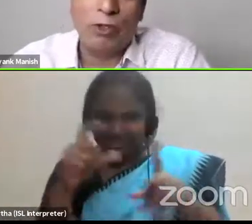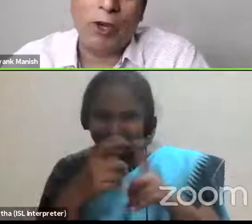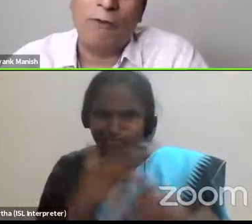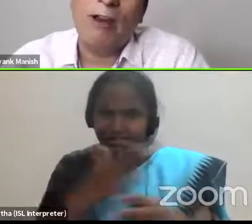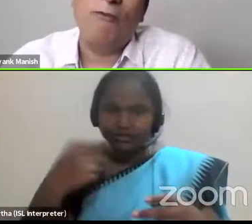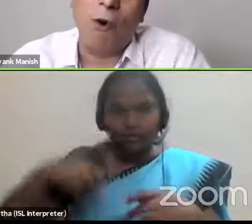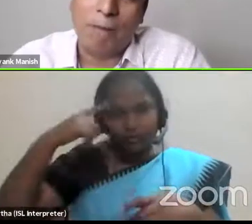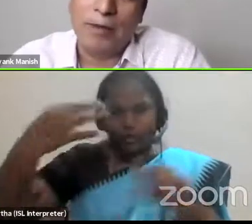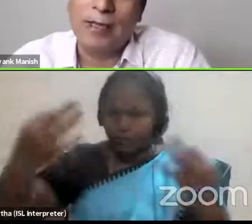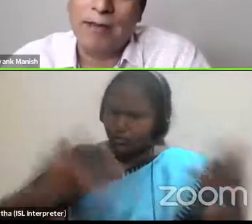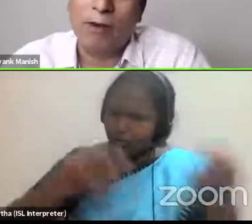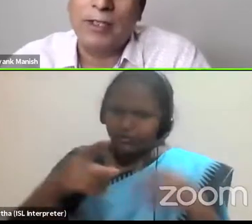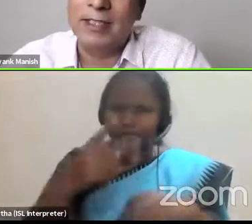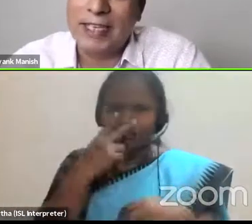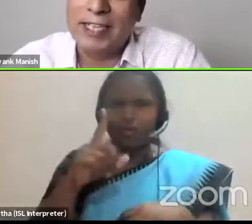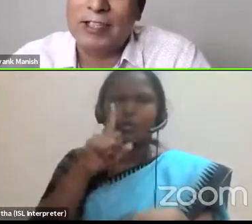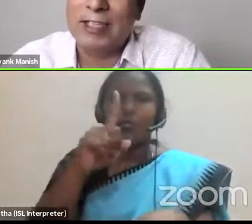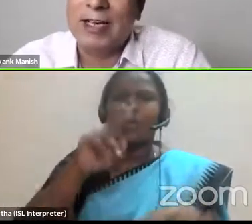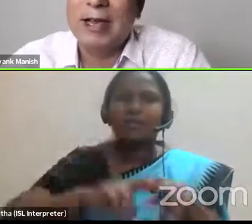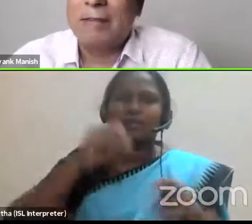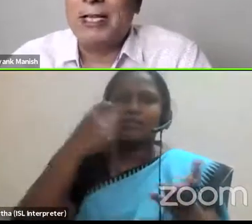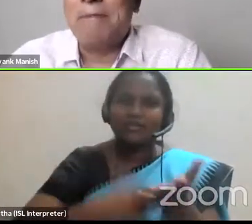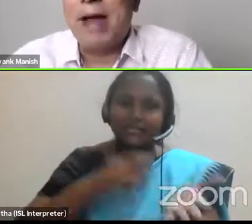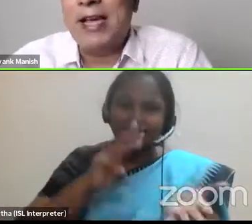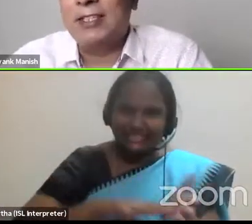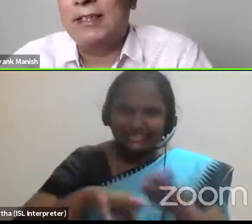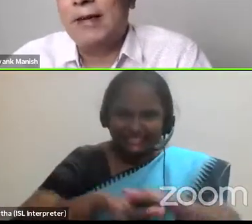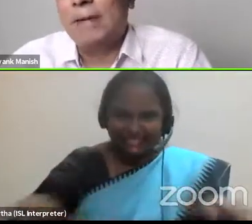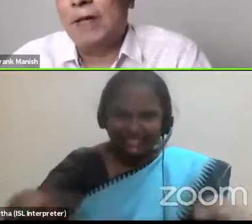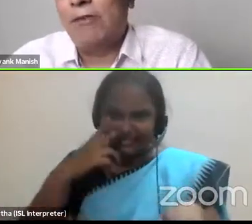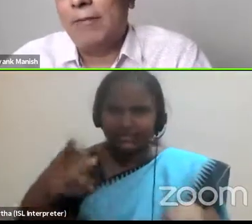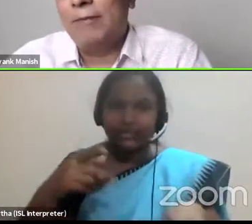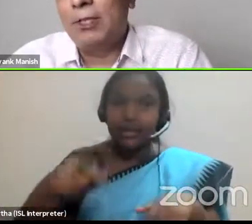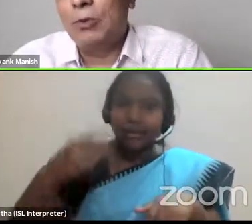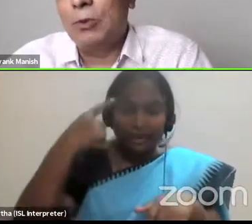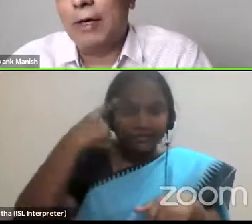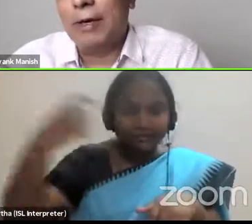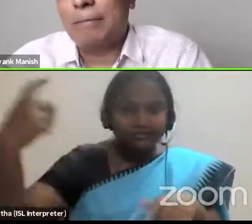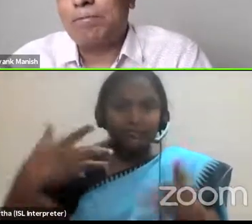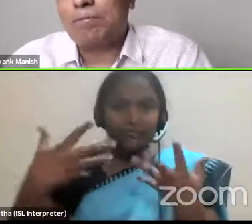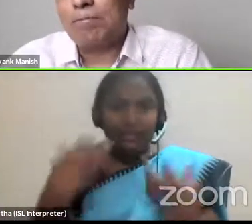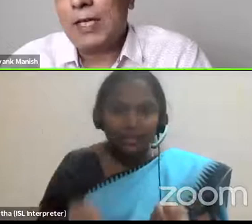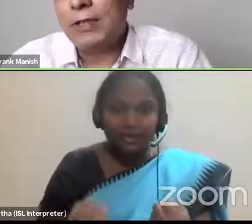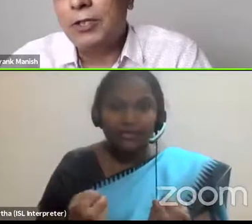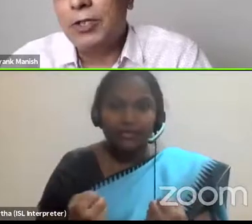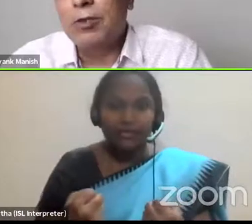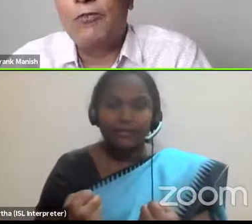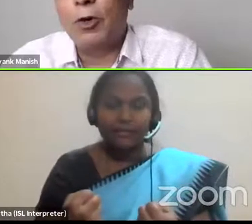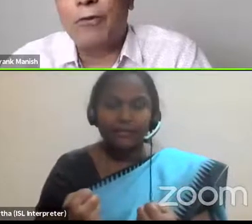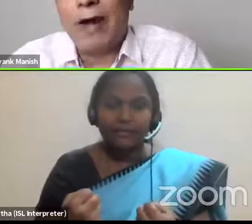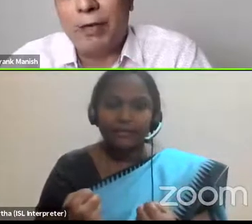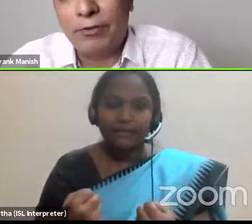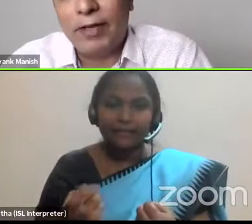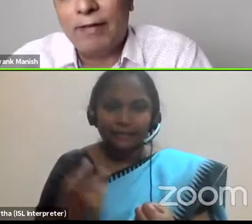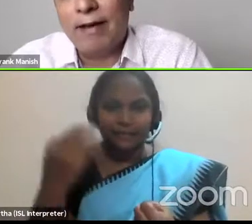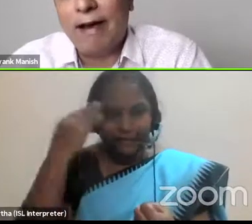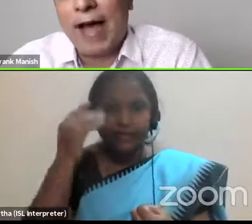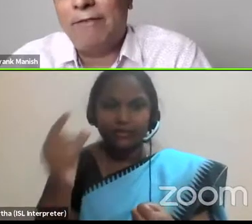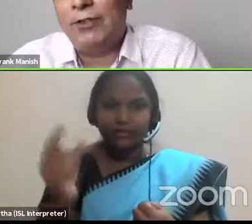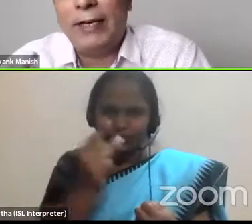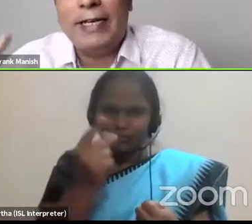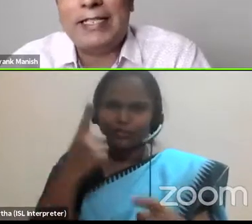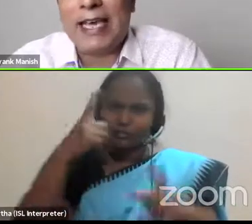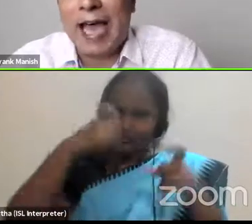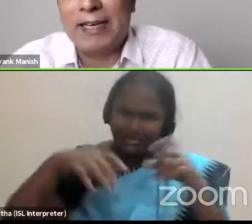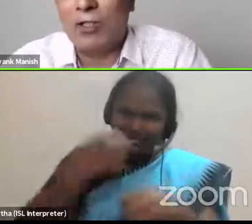new. You saw one form on the stages, but imagine if I'm able to, use photogrammetry,